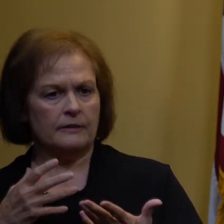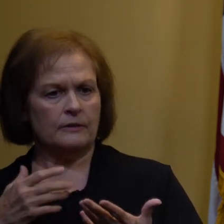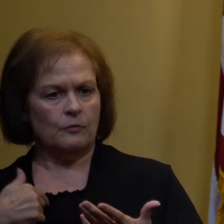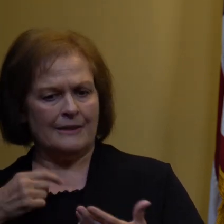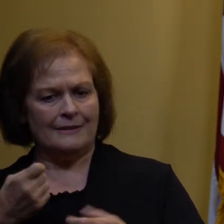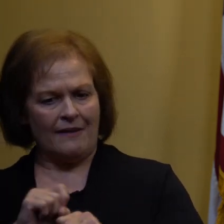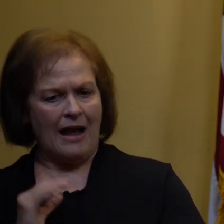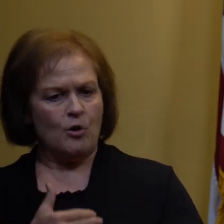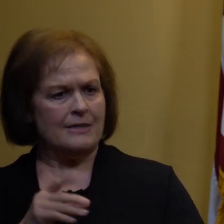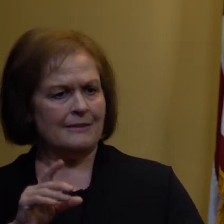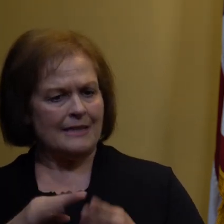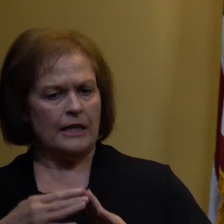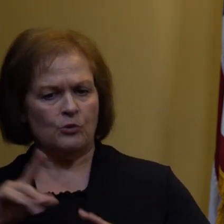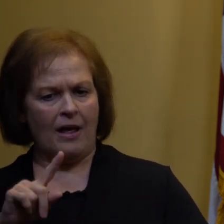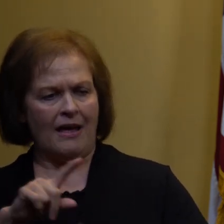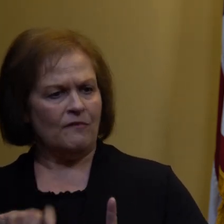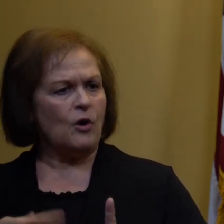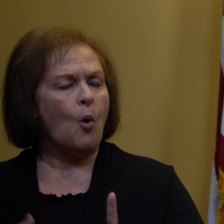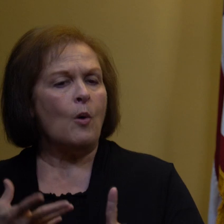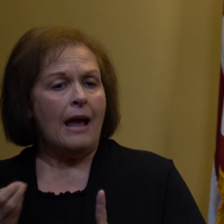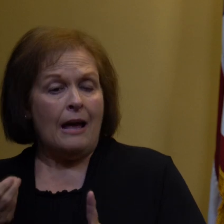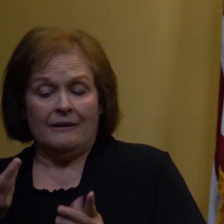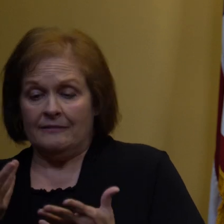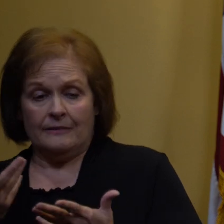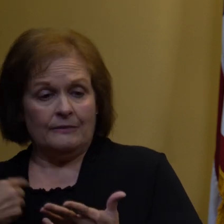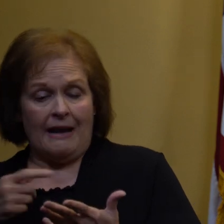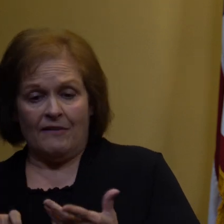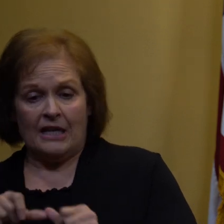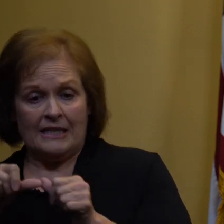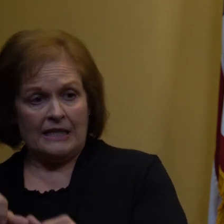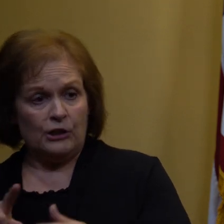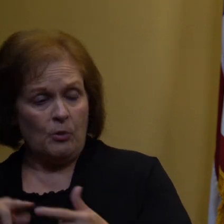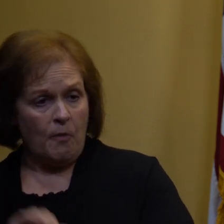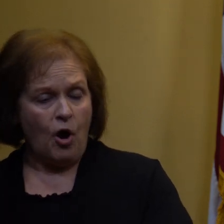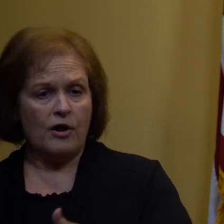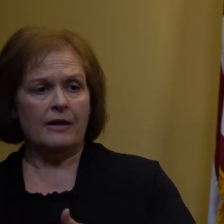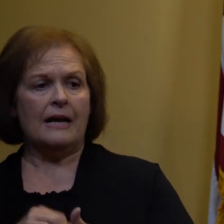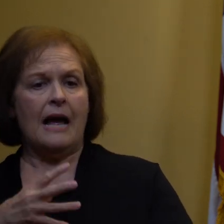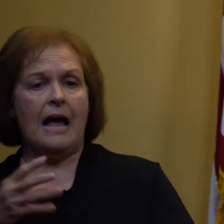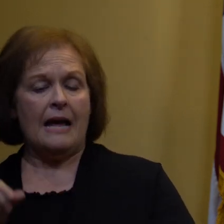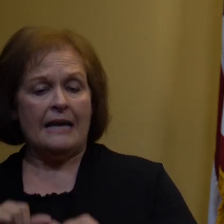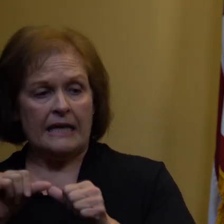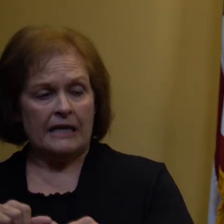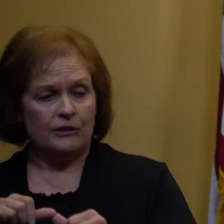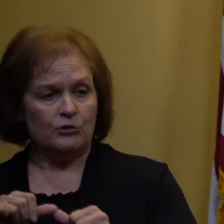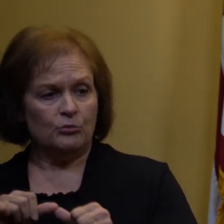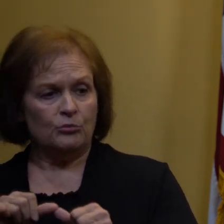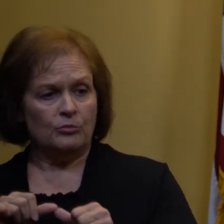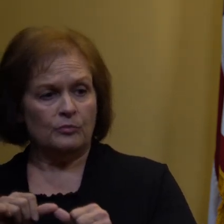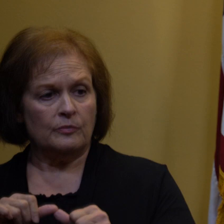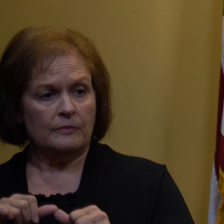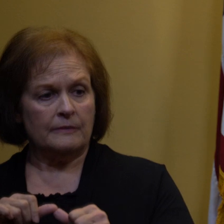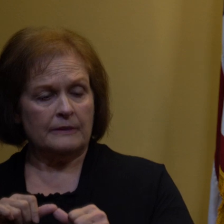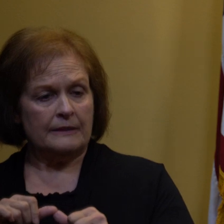go. And so, and just continuing to partner and continuing to